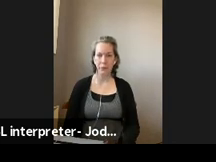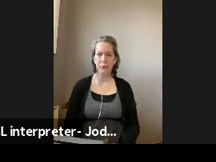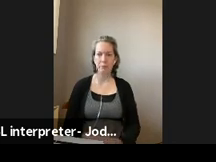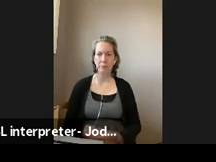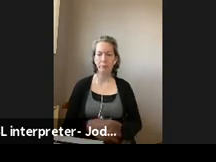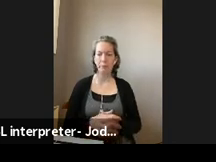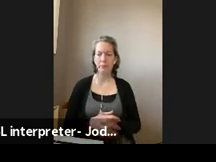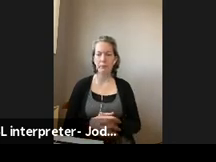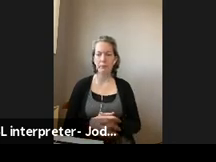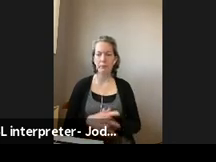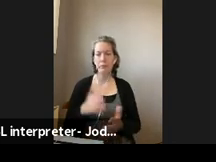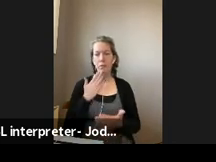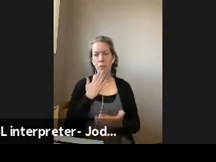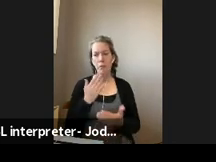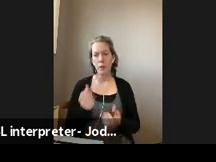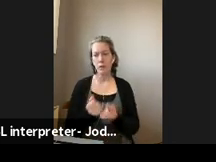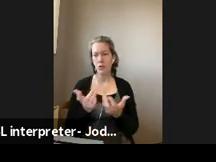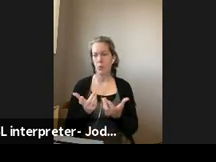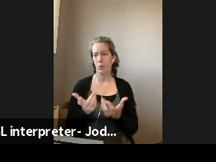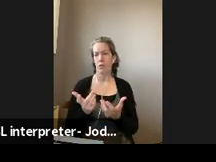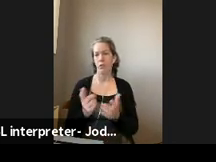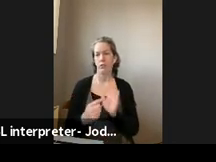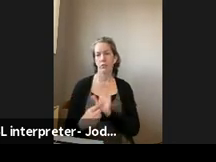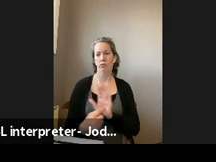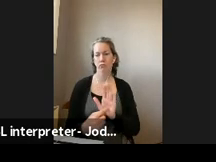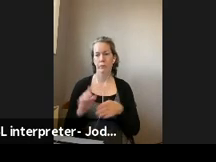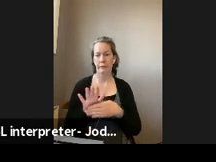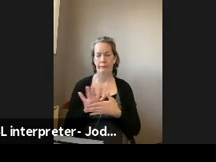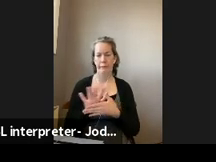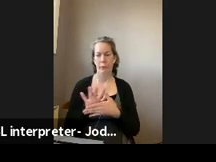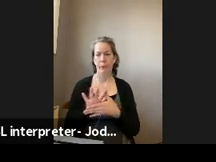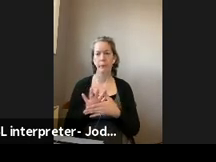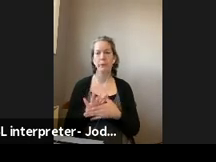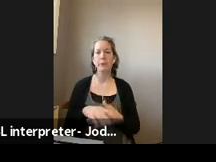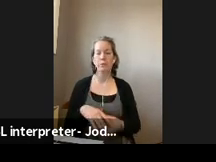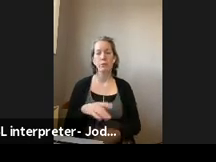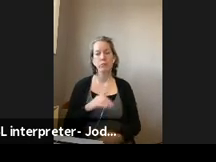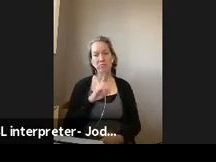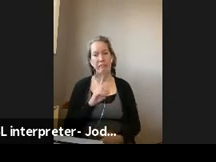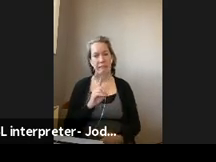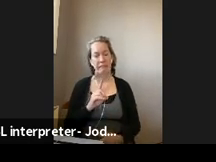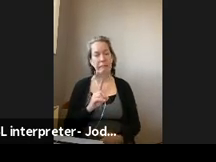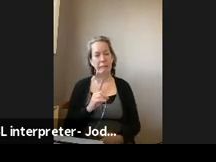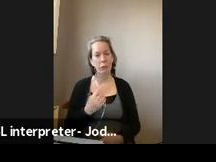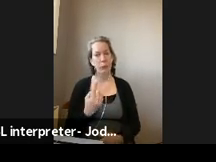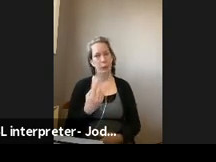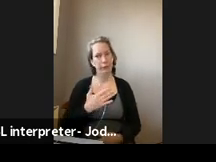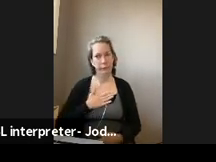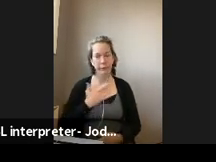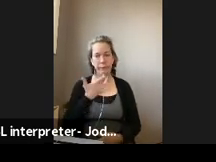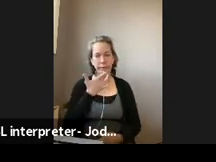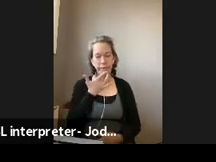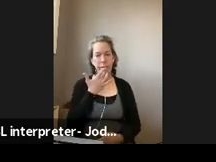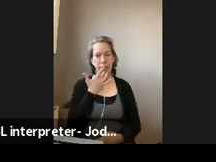Great. Thank you so much for sharing that video, Nora. It's definitely one of my favorite videos when it